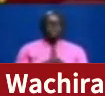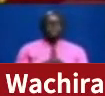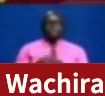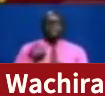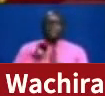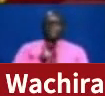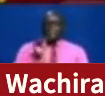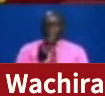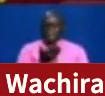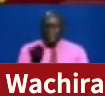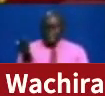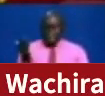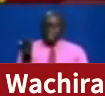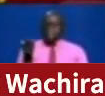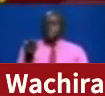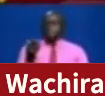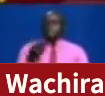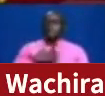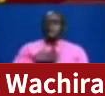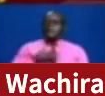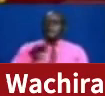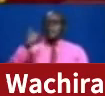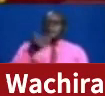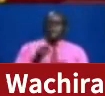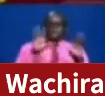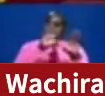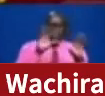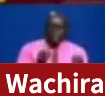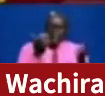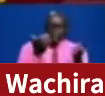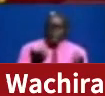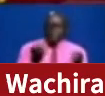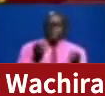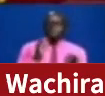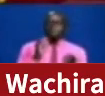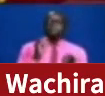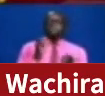upon our next budget. We need to consider